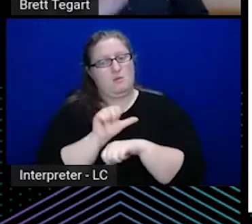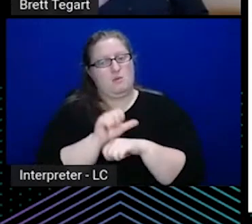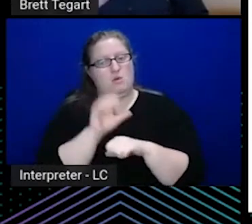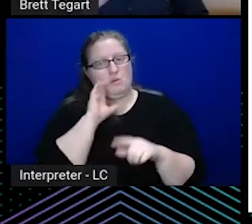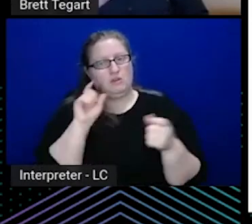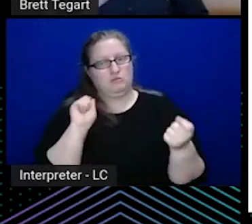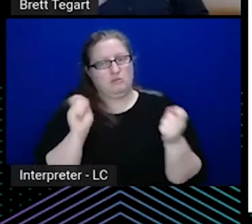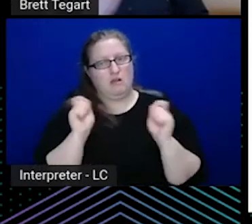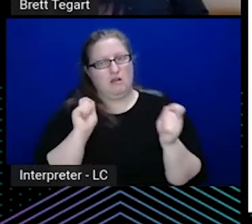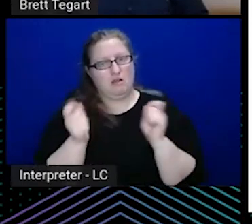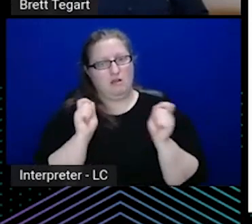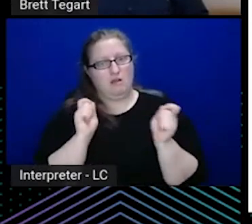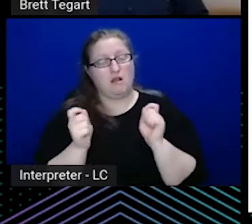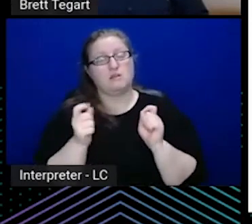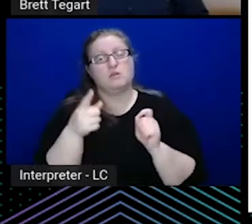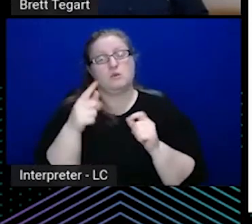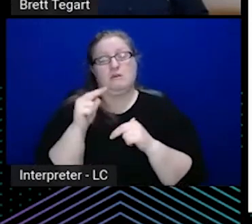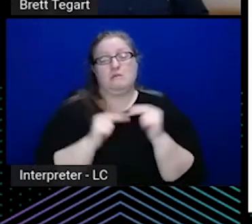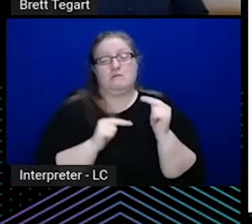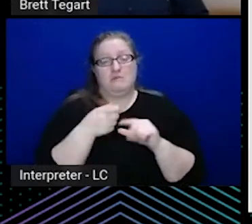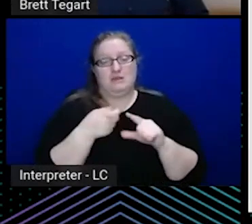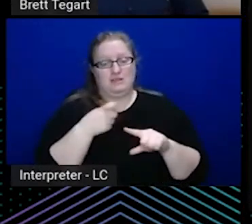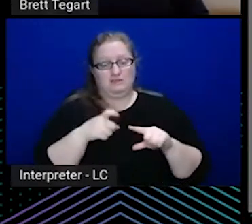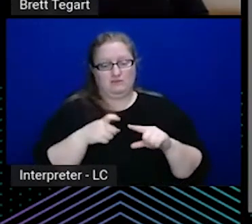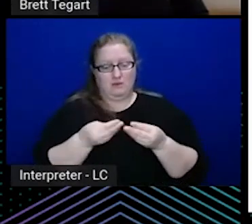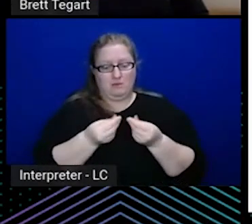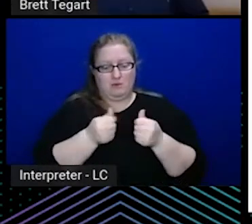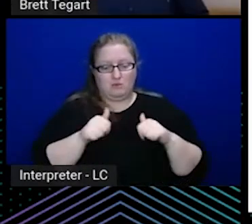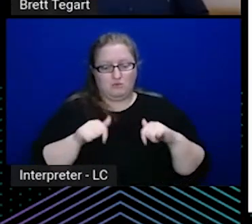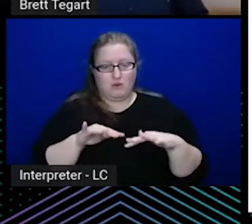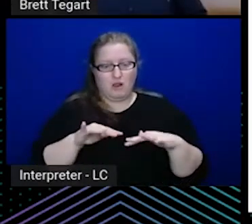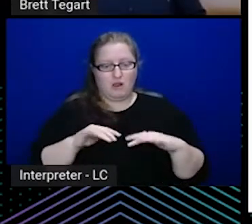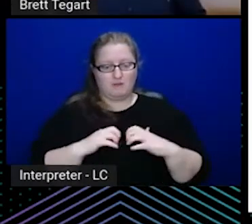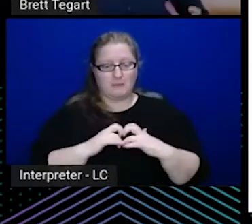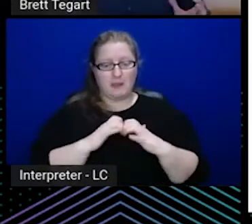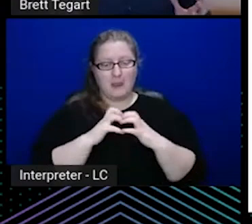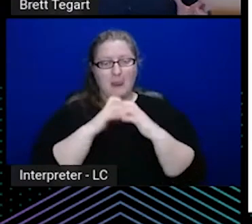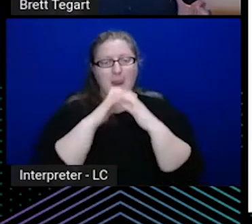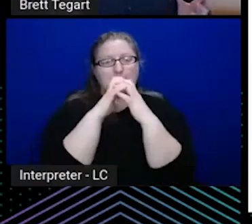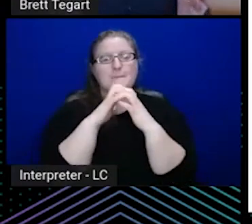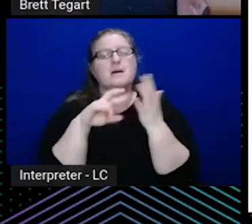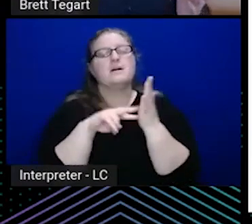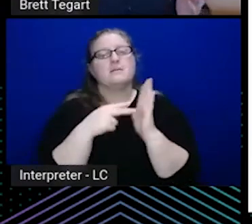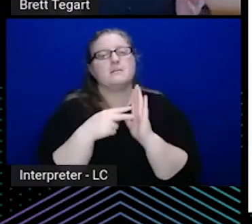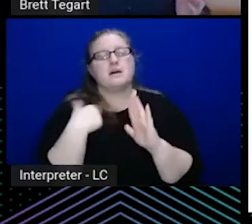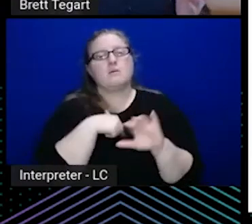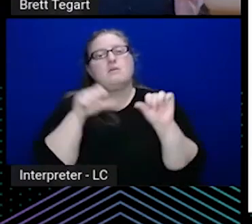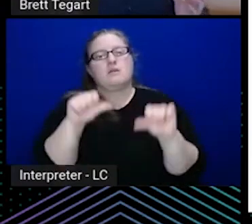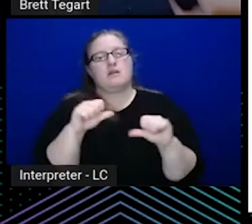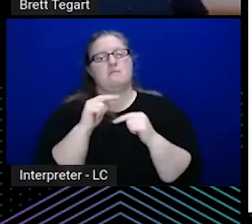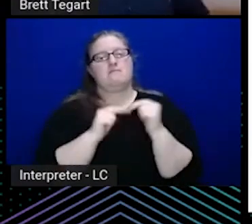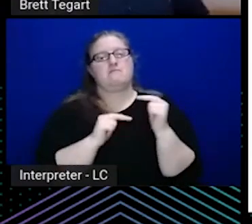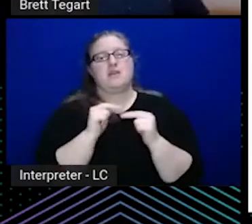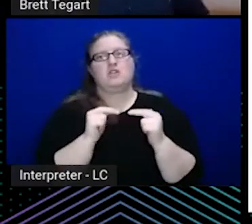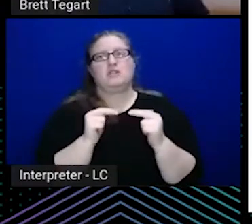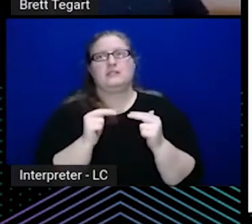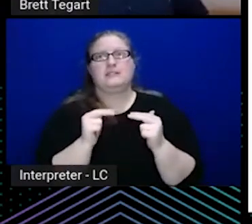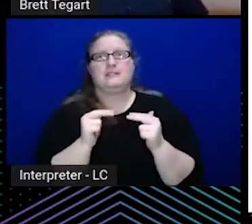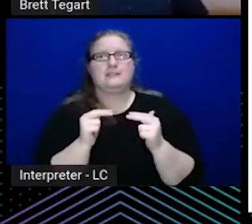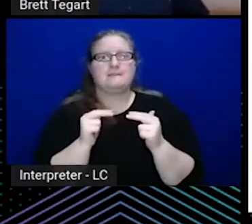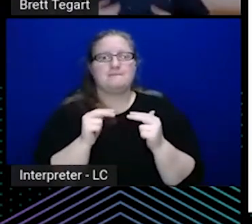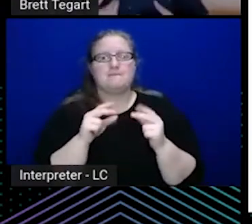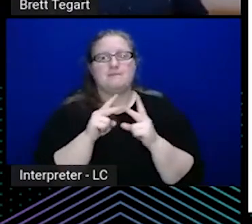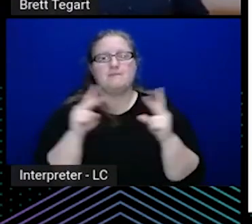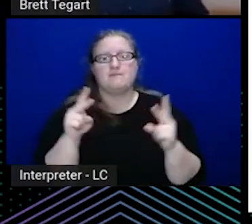by building out from the bottom up these Terraform modules, we're able to build a very modular,